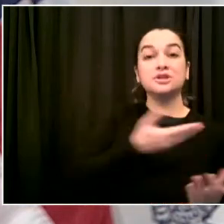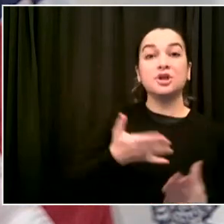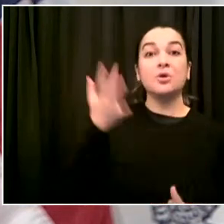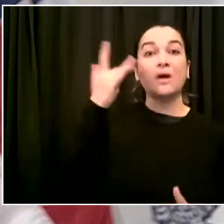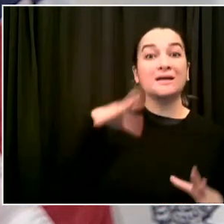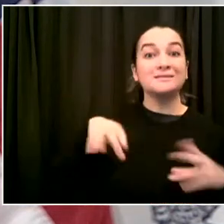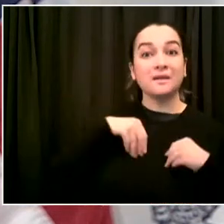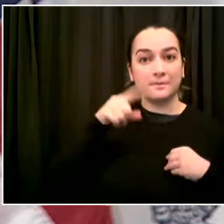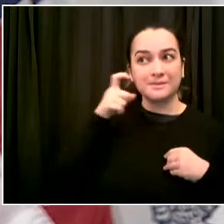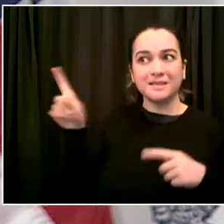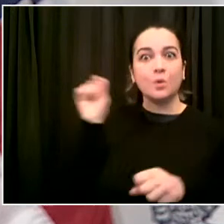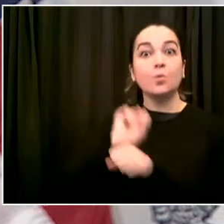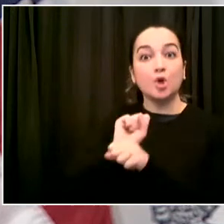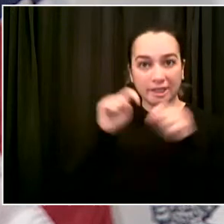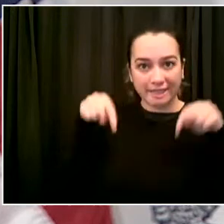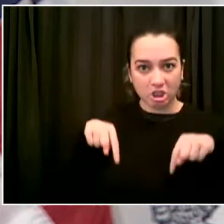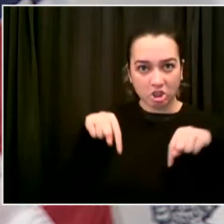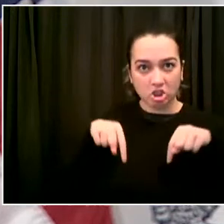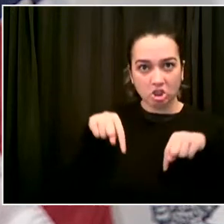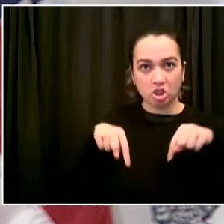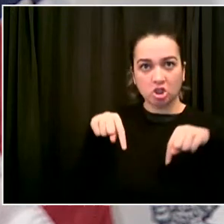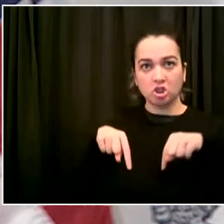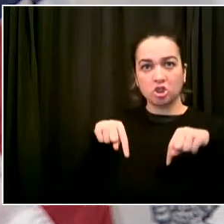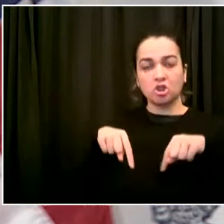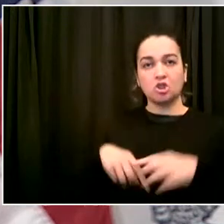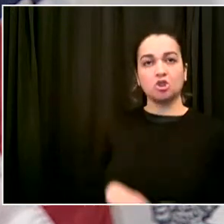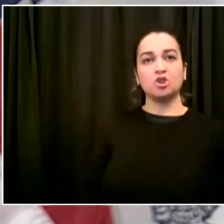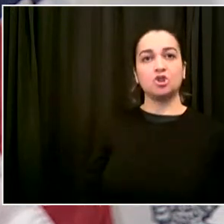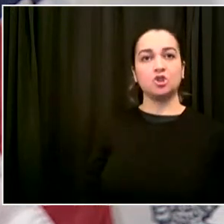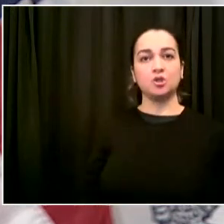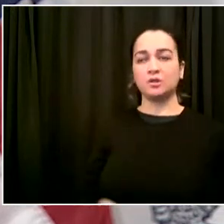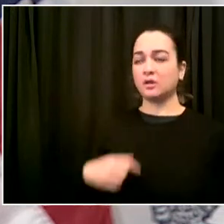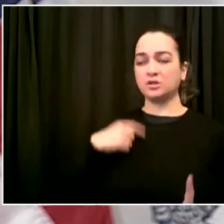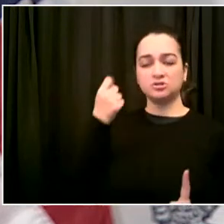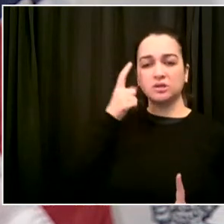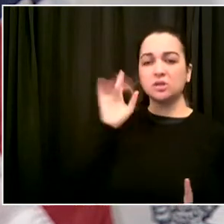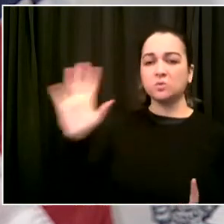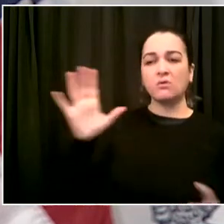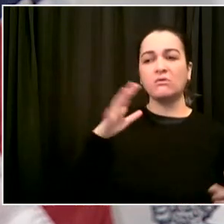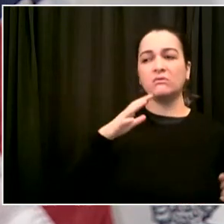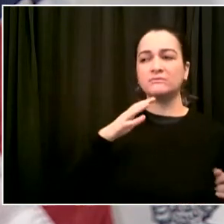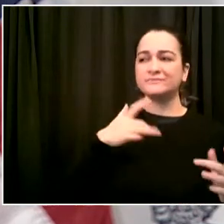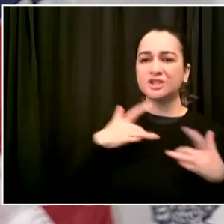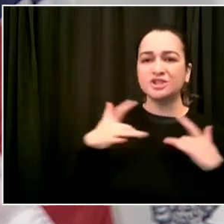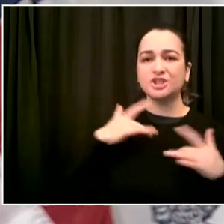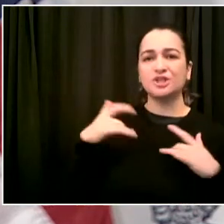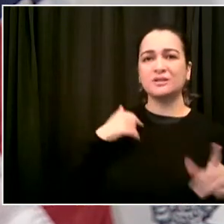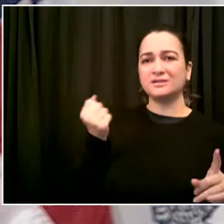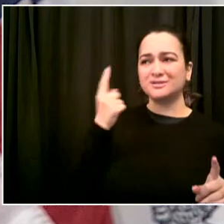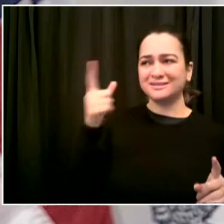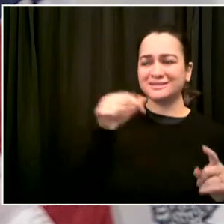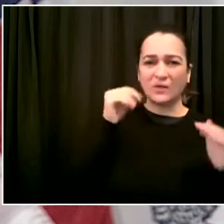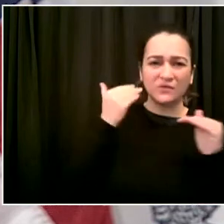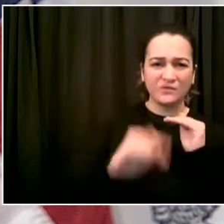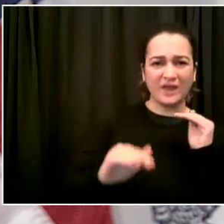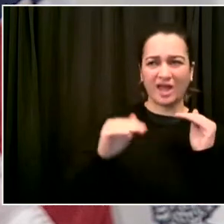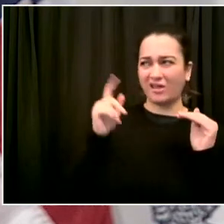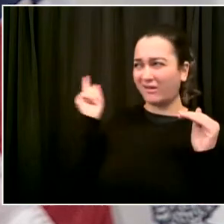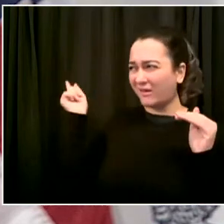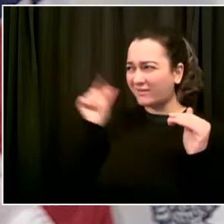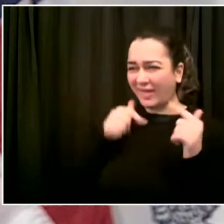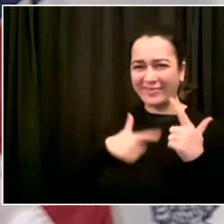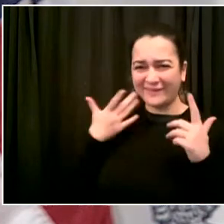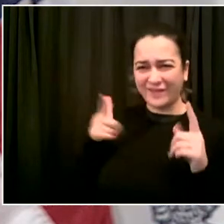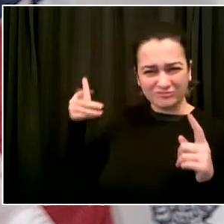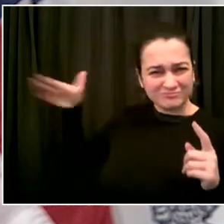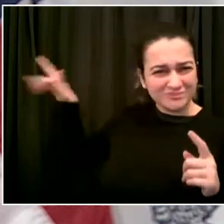solution. I want to see everyone vaccinated. In New York City, in the tri-state area, we want everyone vaccinated, and we care for everyone. Obviously,